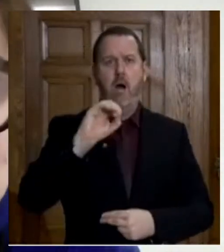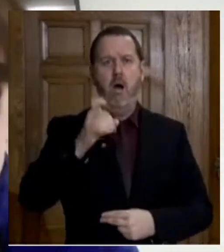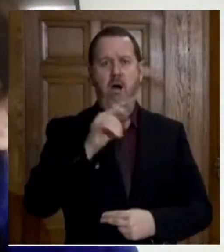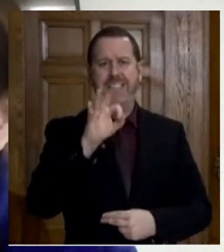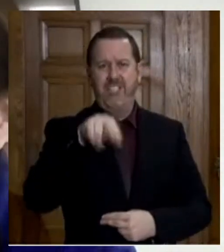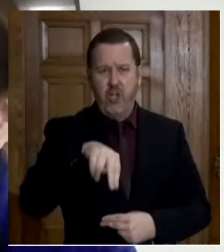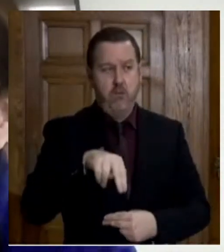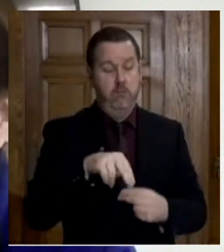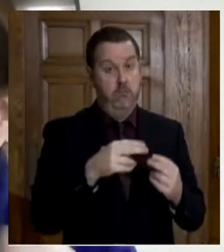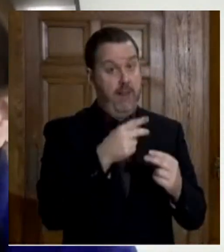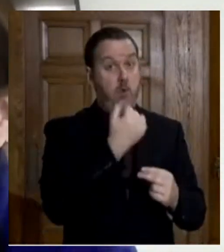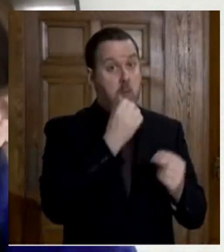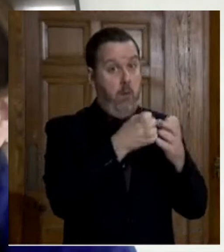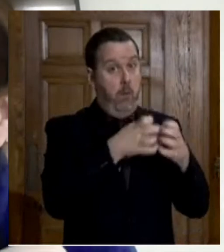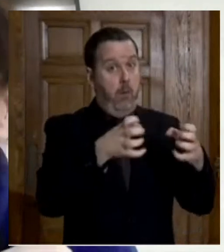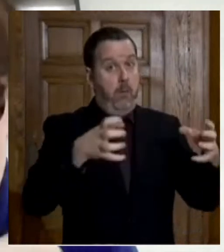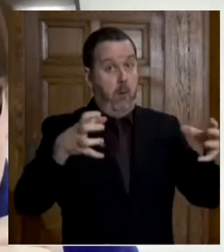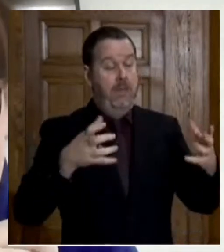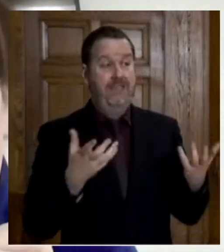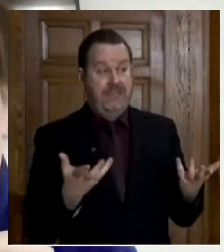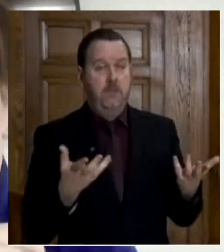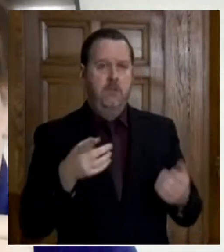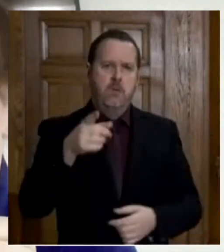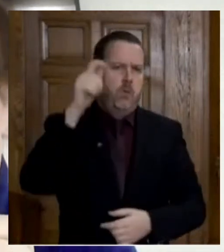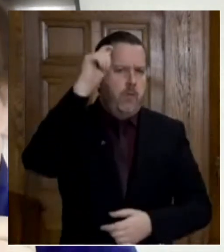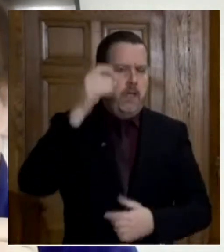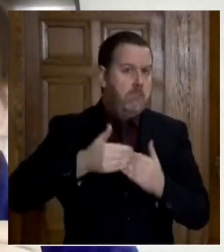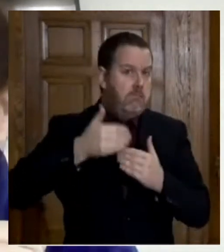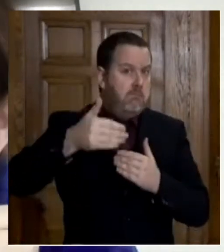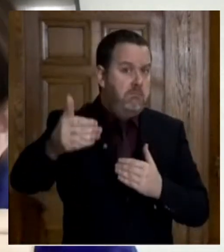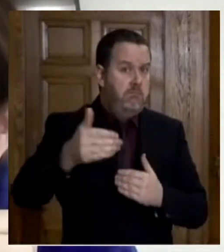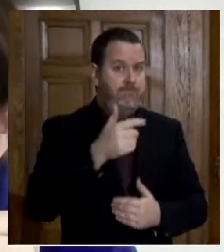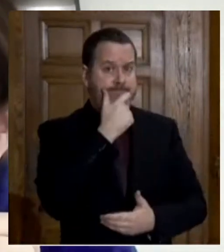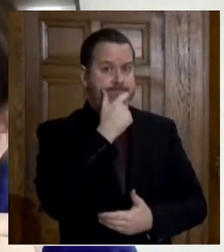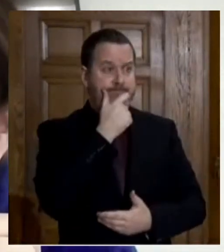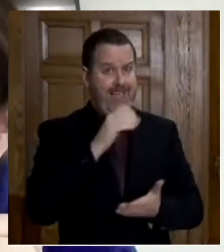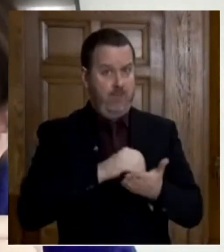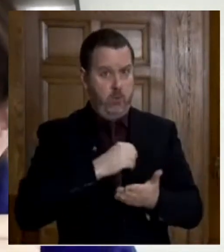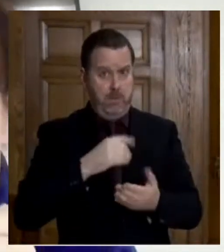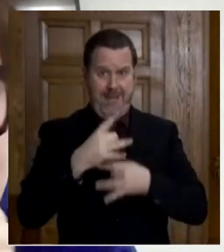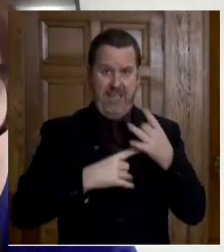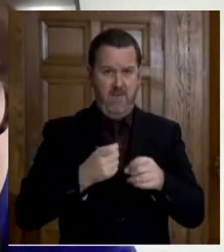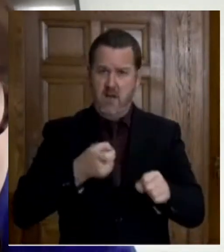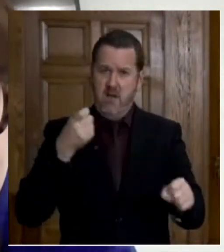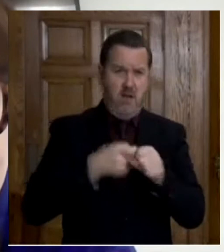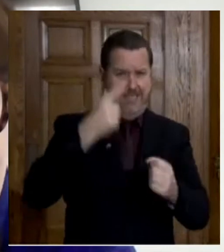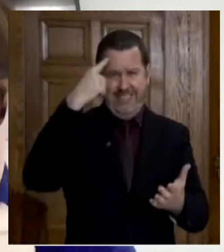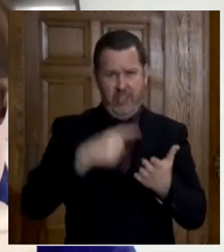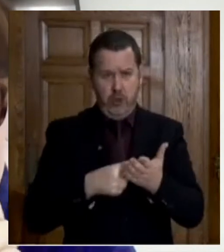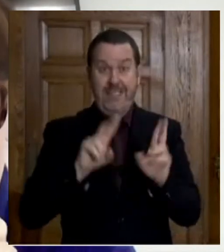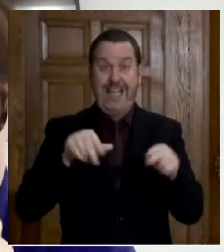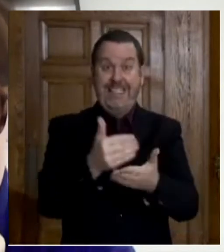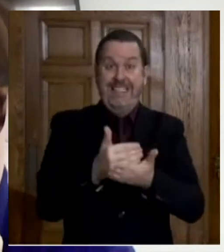fear it'll get to that stage where difficult decisions will have to be made by medics of who to save